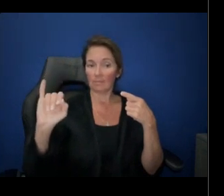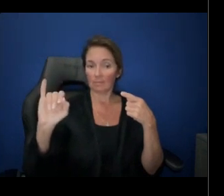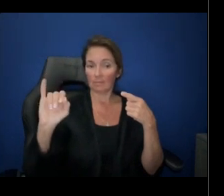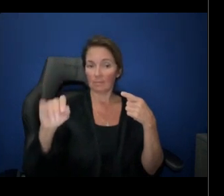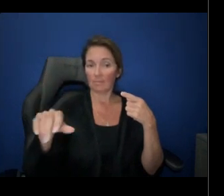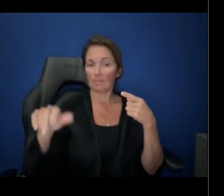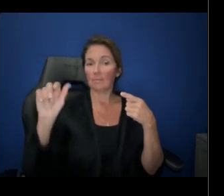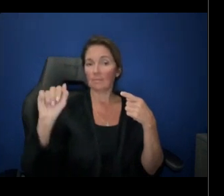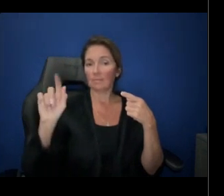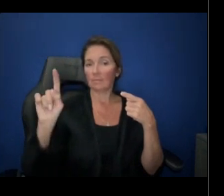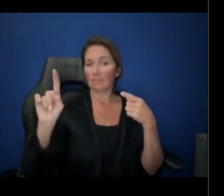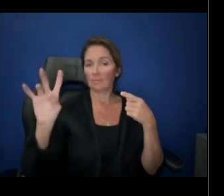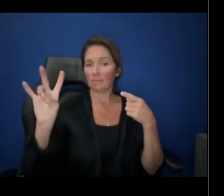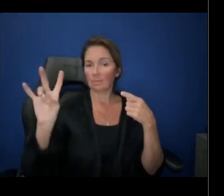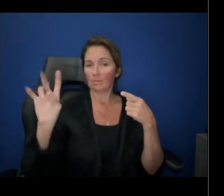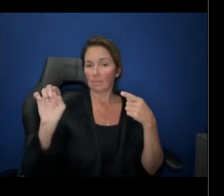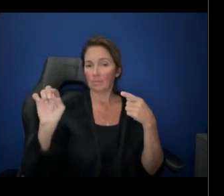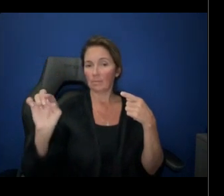ANSI